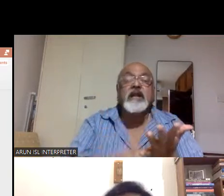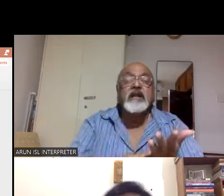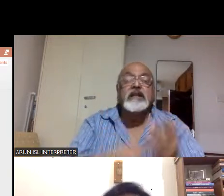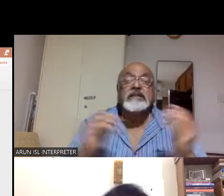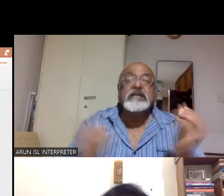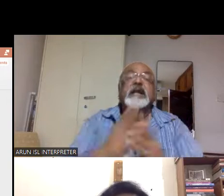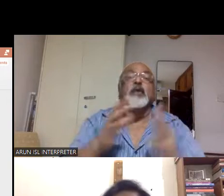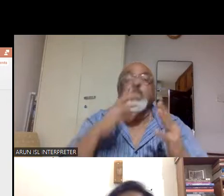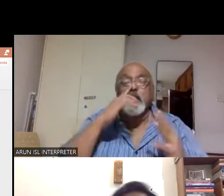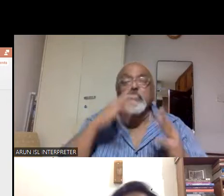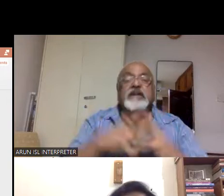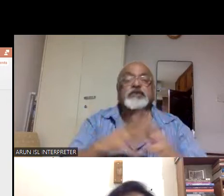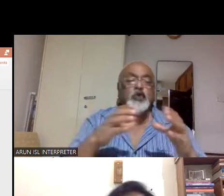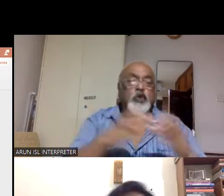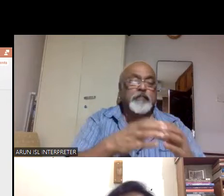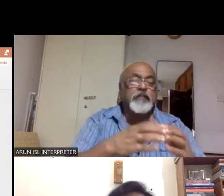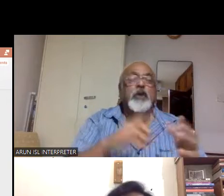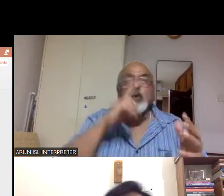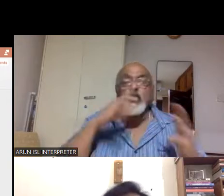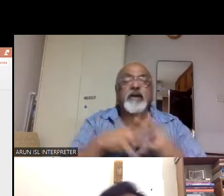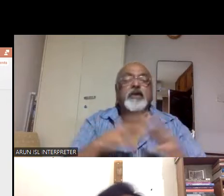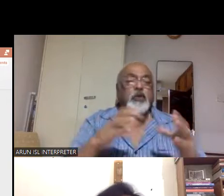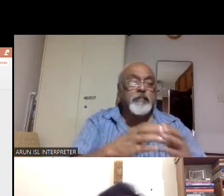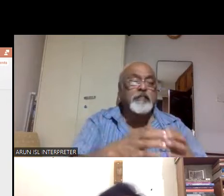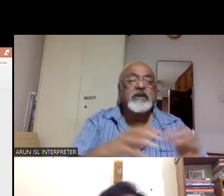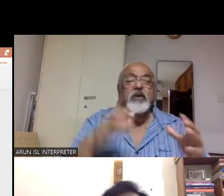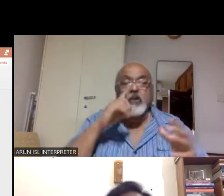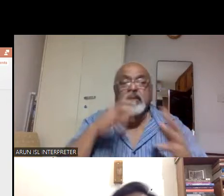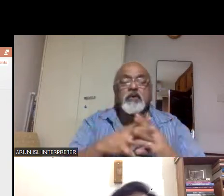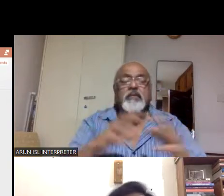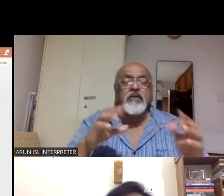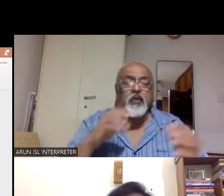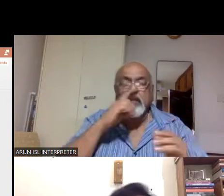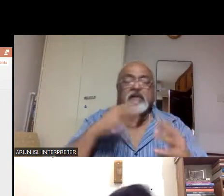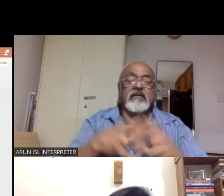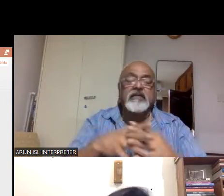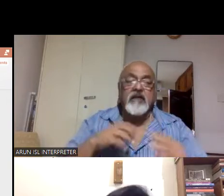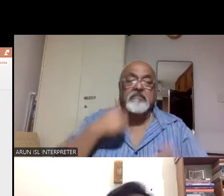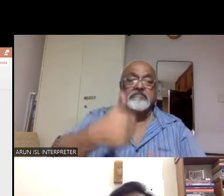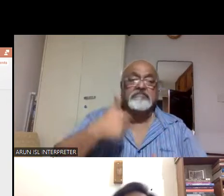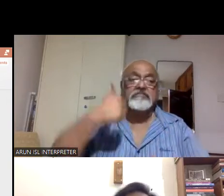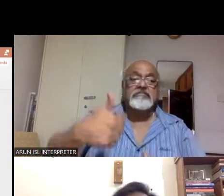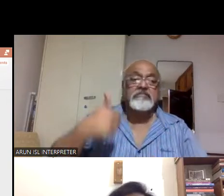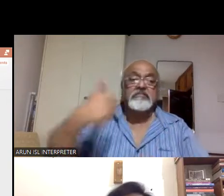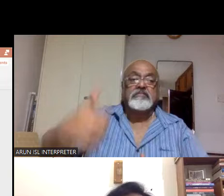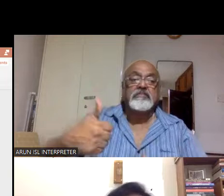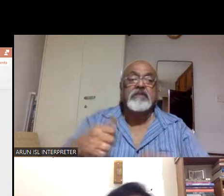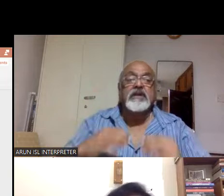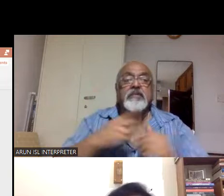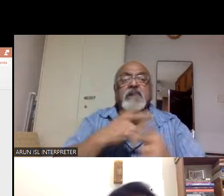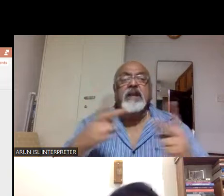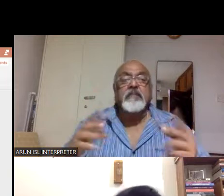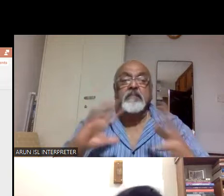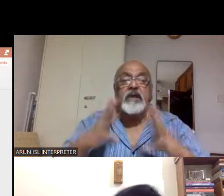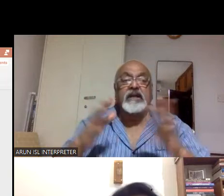cell. The women's conveners were being established. Women were coming into the forefront. Women were being allowed to take